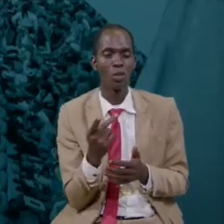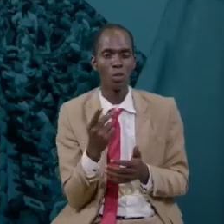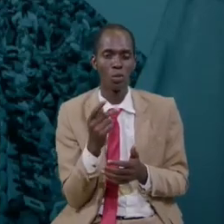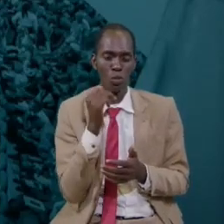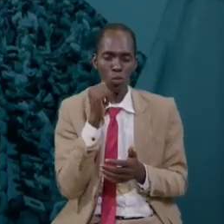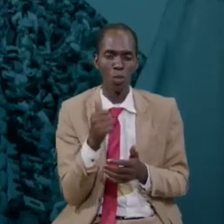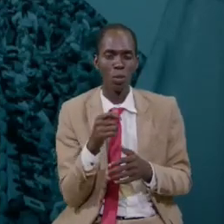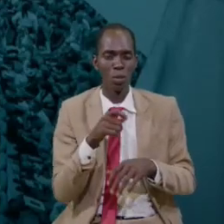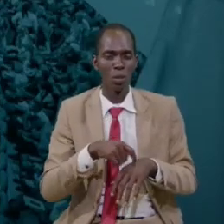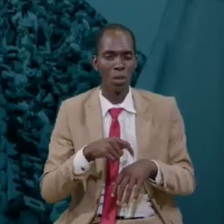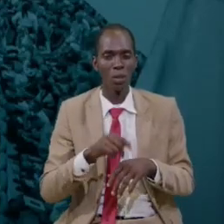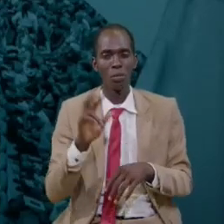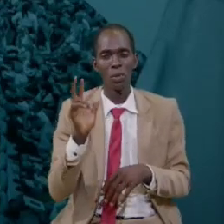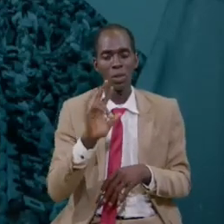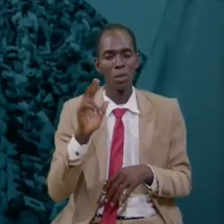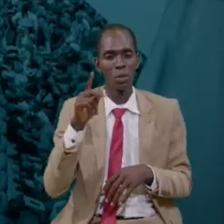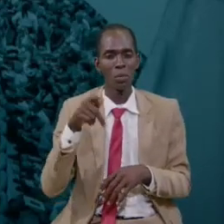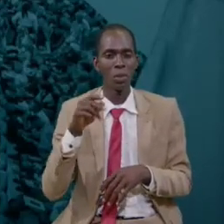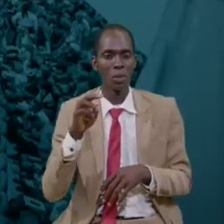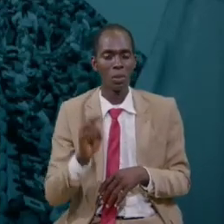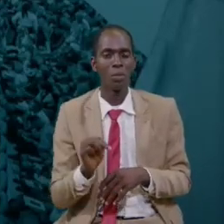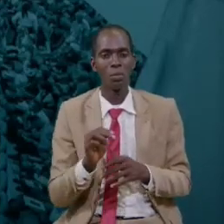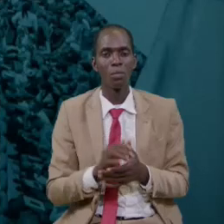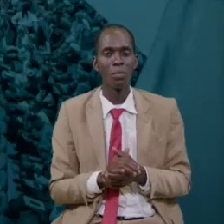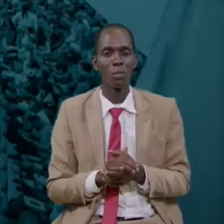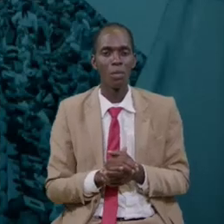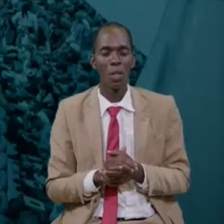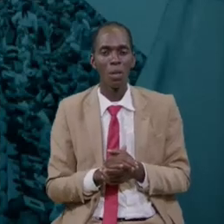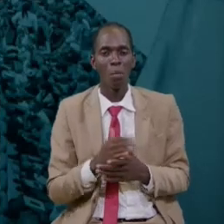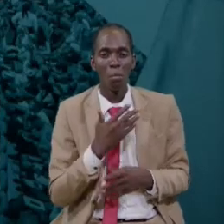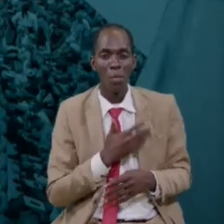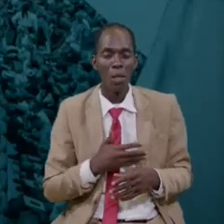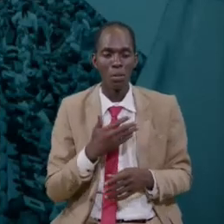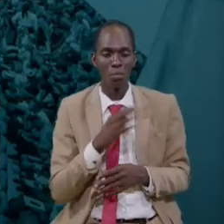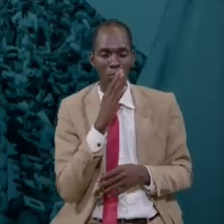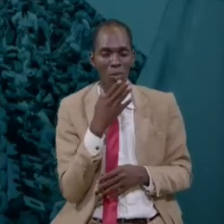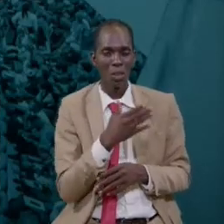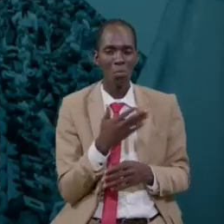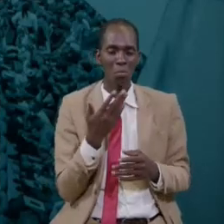lunch hour with Jesus. Please be there. 2:30, you are there already praying.